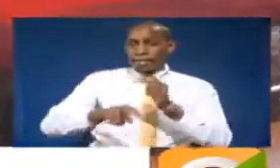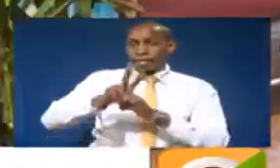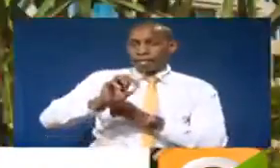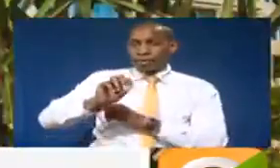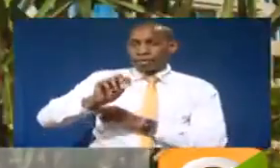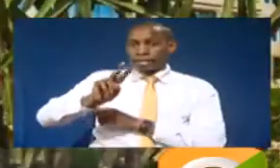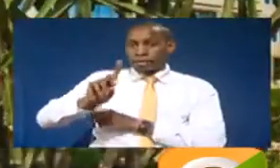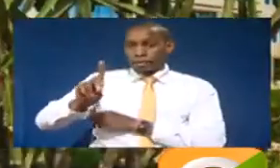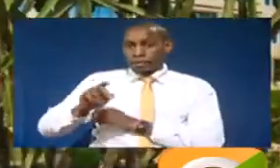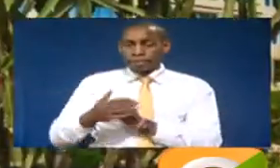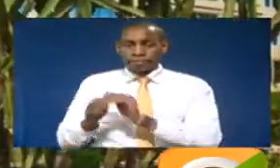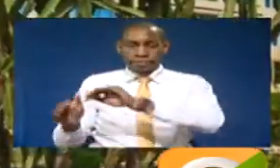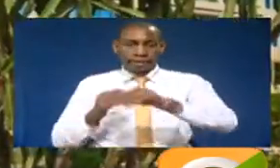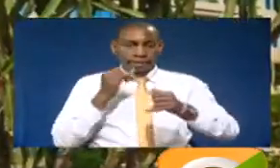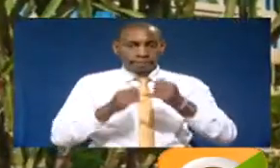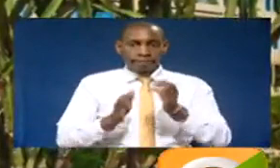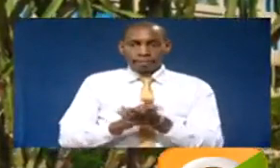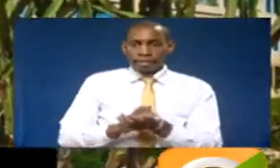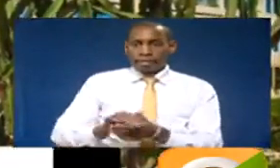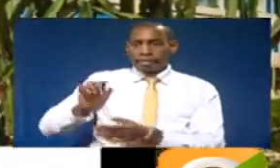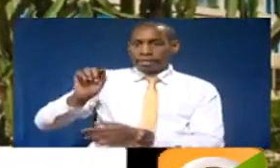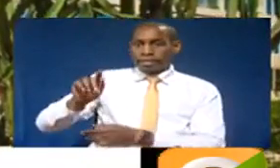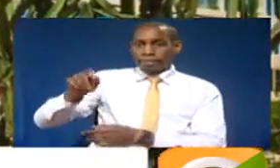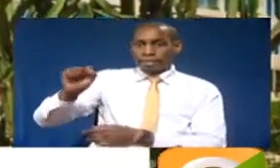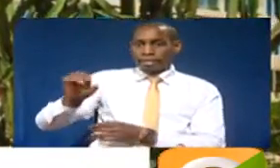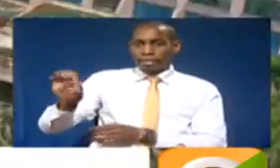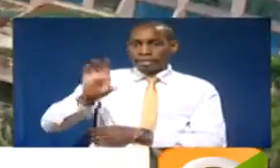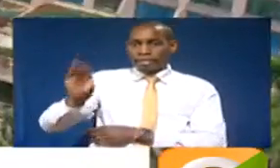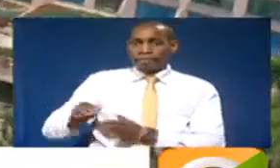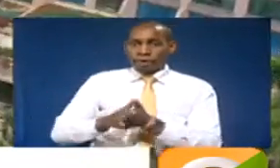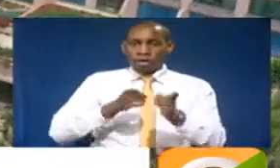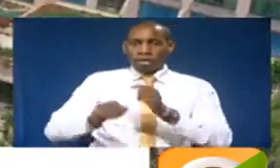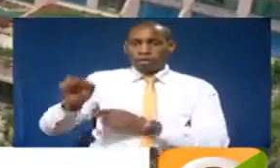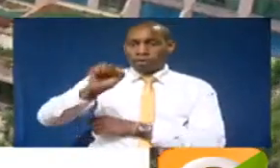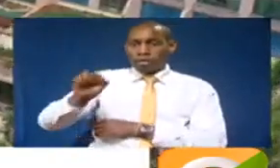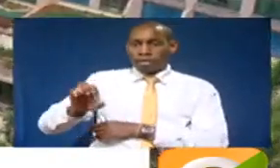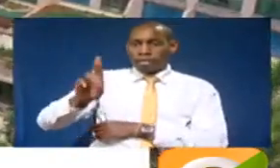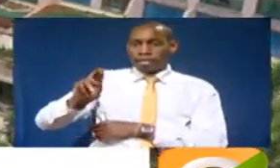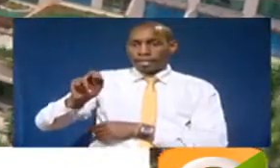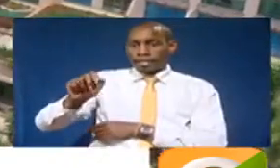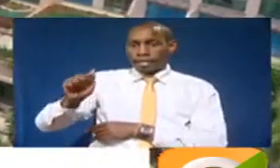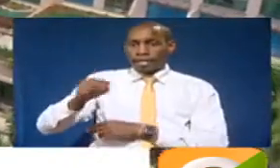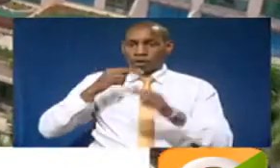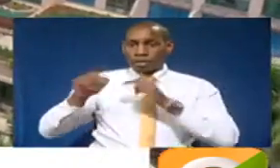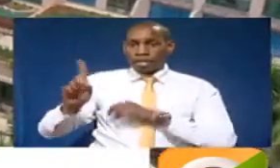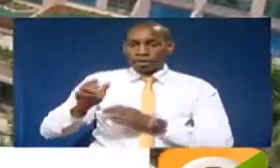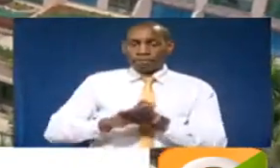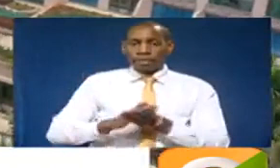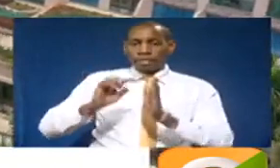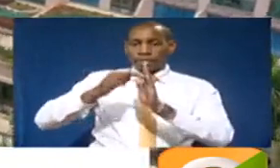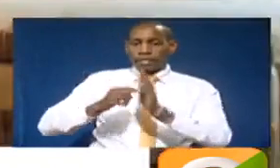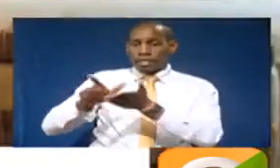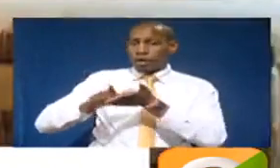2021. And finally, TPS East Africa, operators of Serena Hotels in Nairobi, have entered into a conditional debt